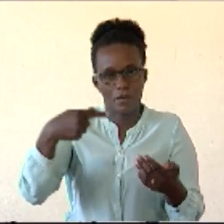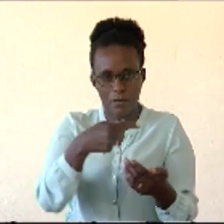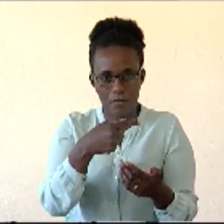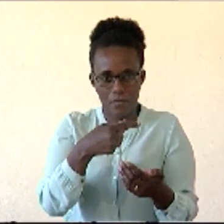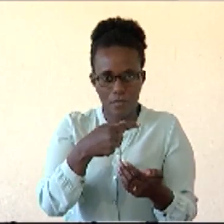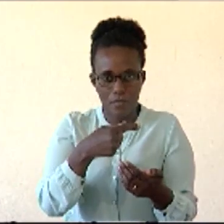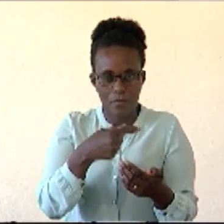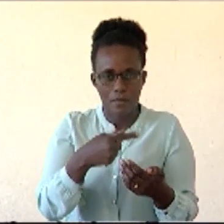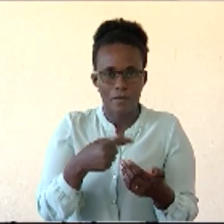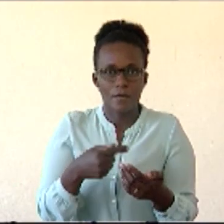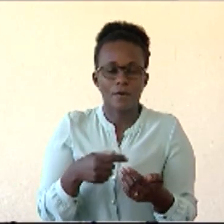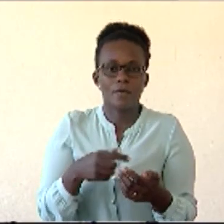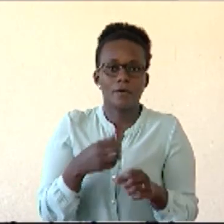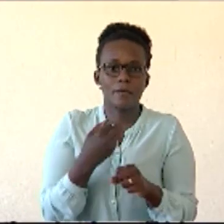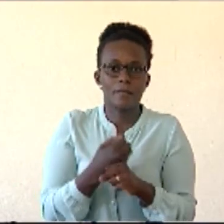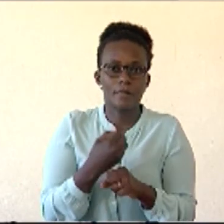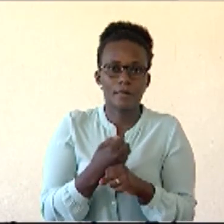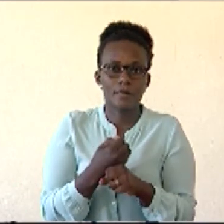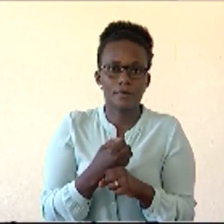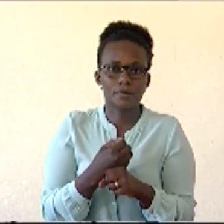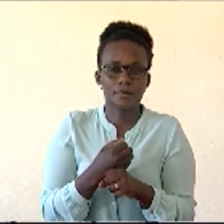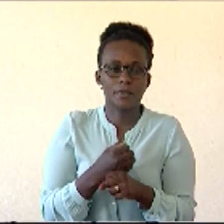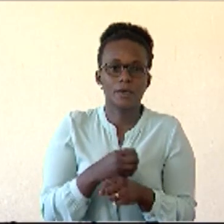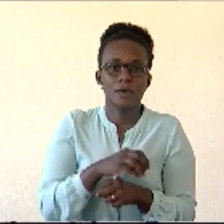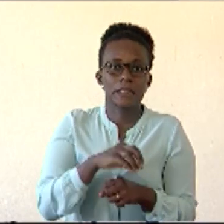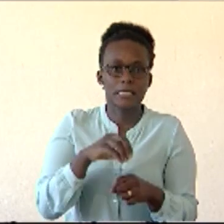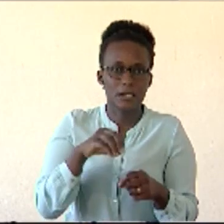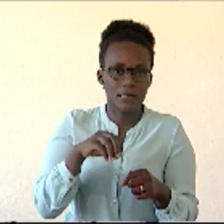nickel or chromium or any other